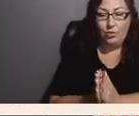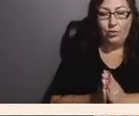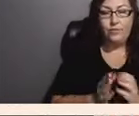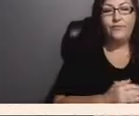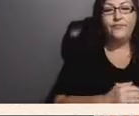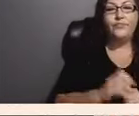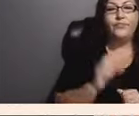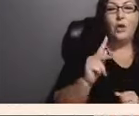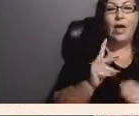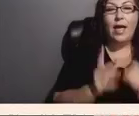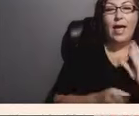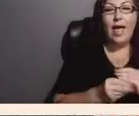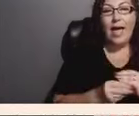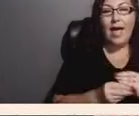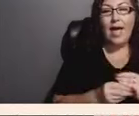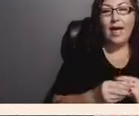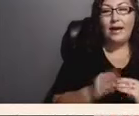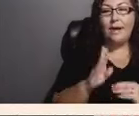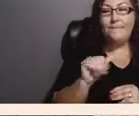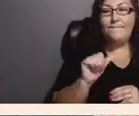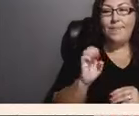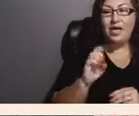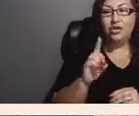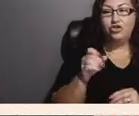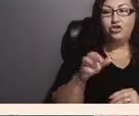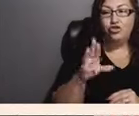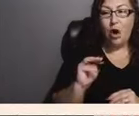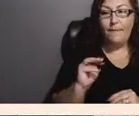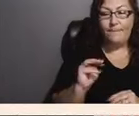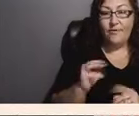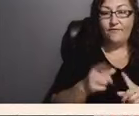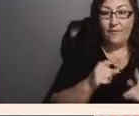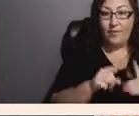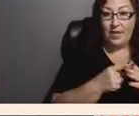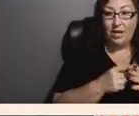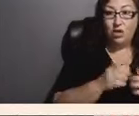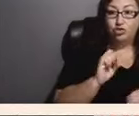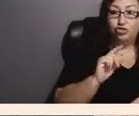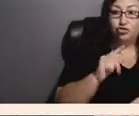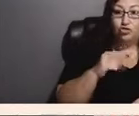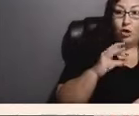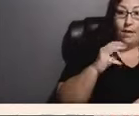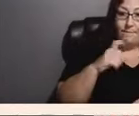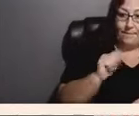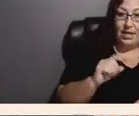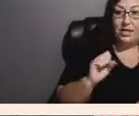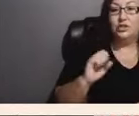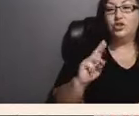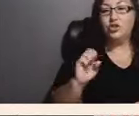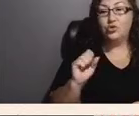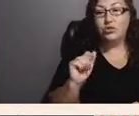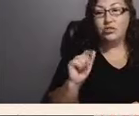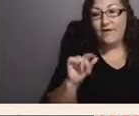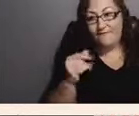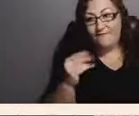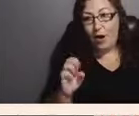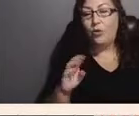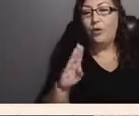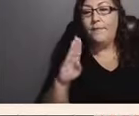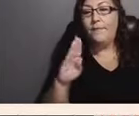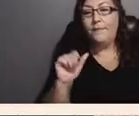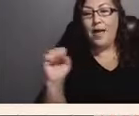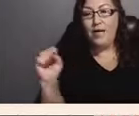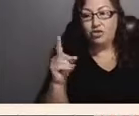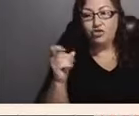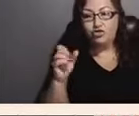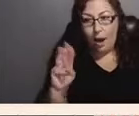add bass drum. Here we go from the beginning. Trumpet, sousaphone, bass drum. Let's